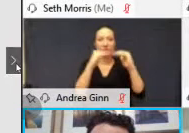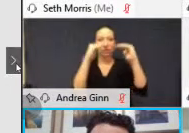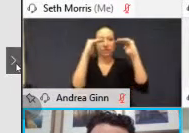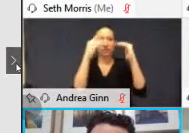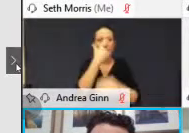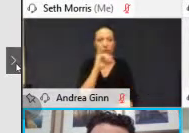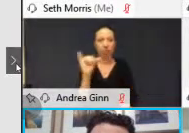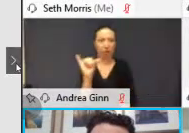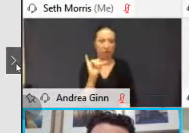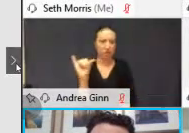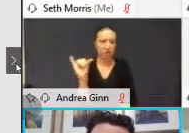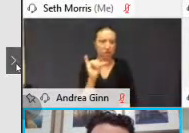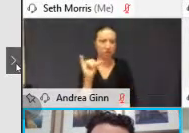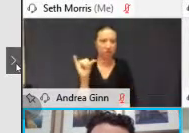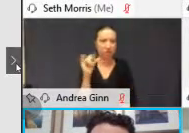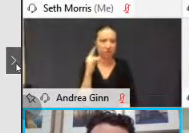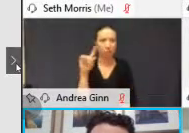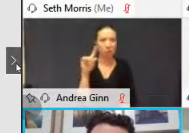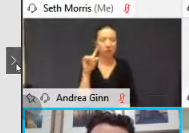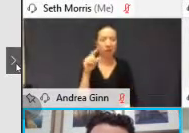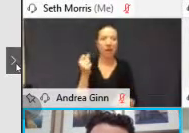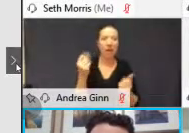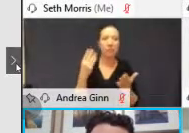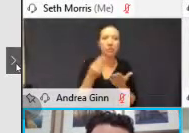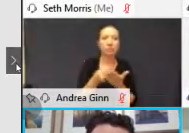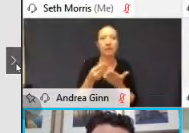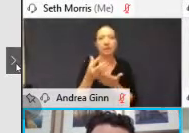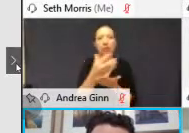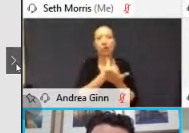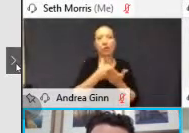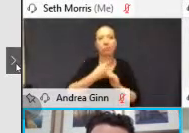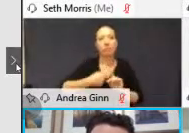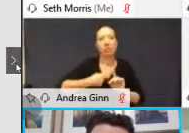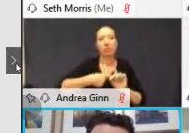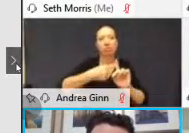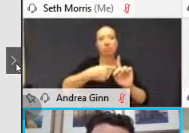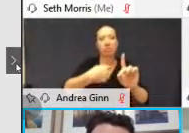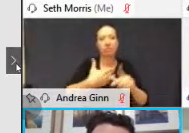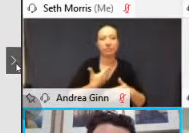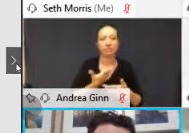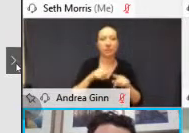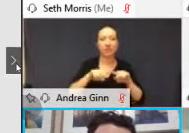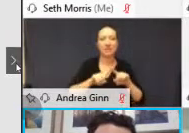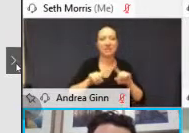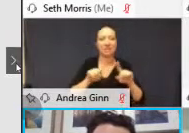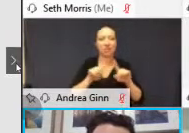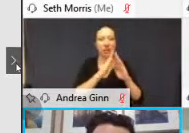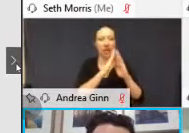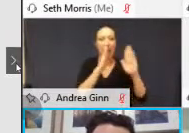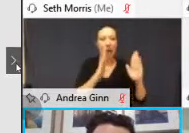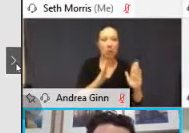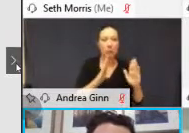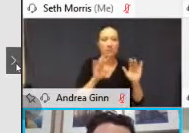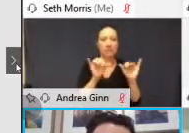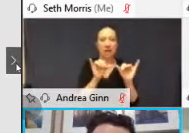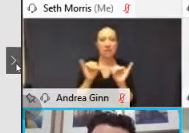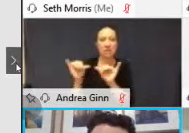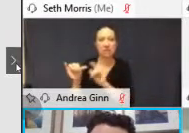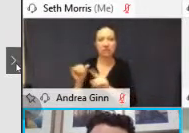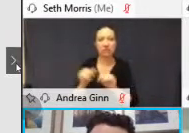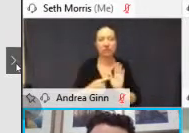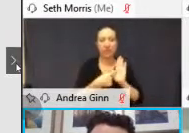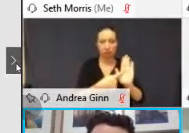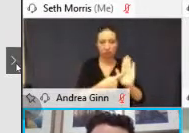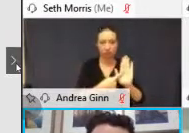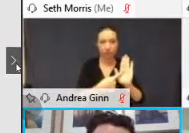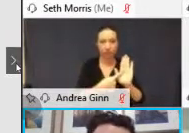in terms of, monthly dollars for a few different households. And so, for example, here, if we take a look